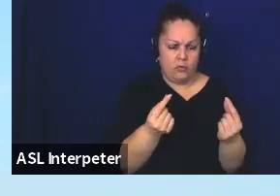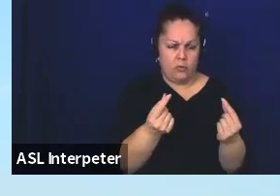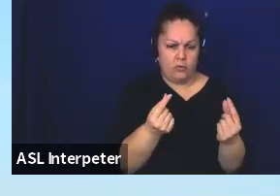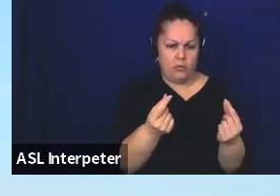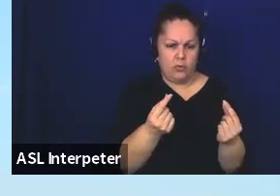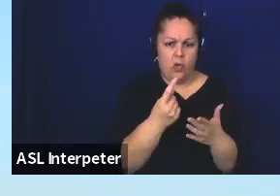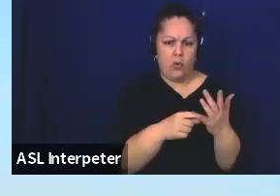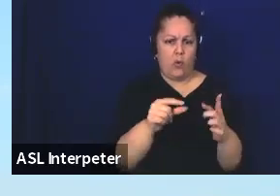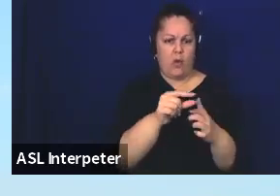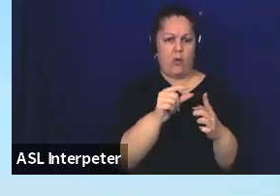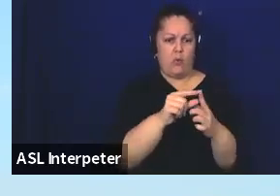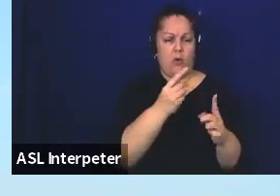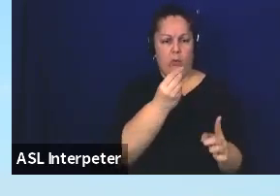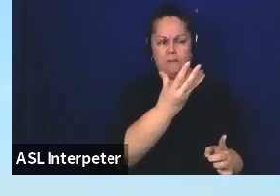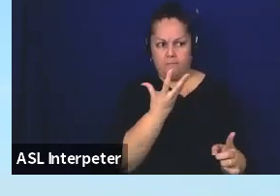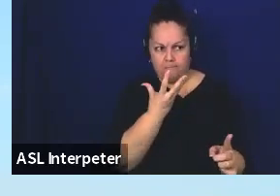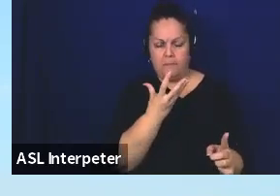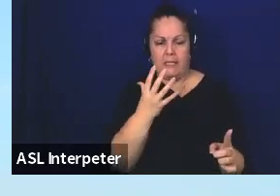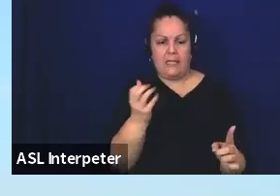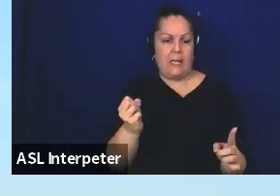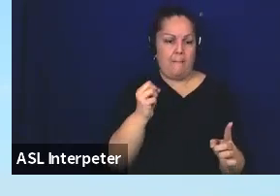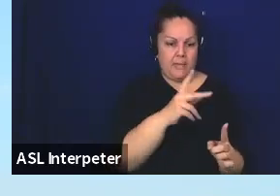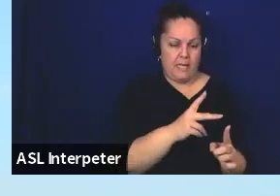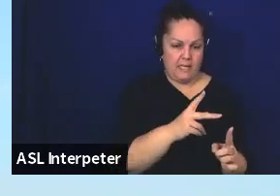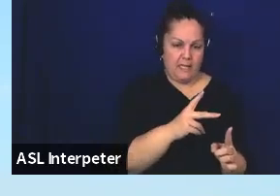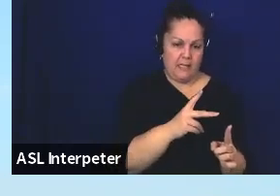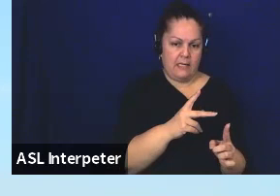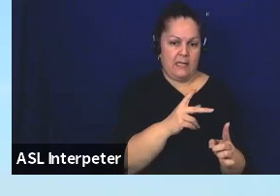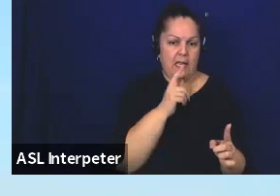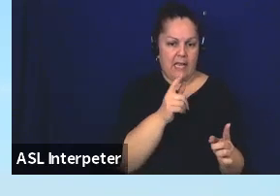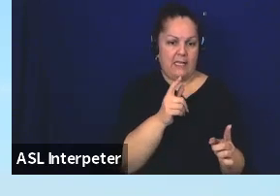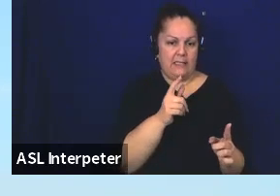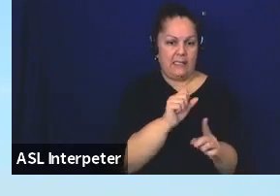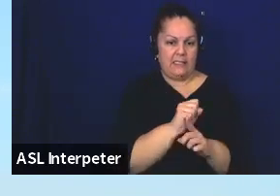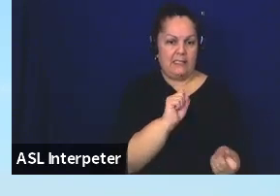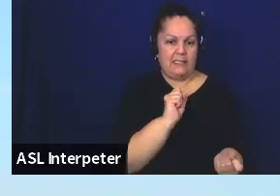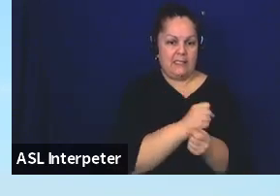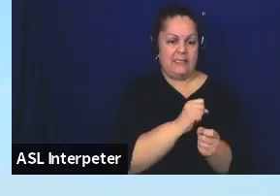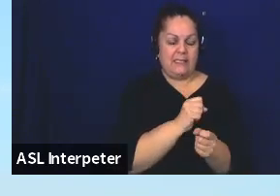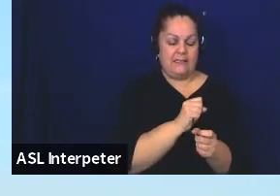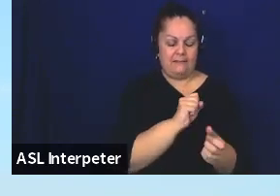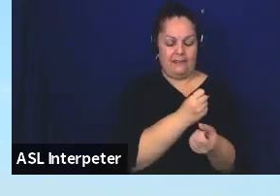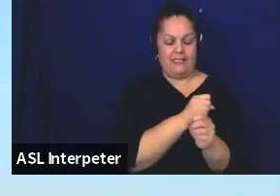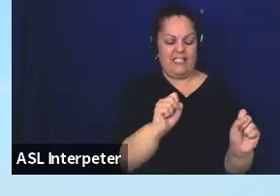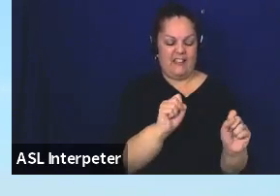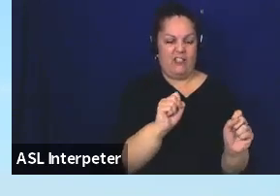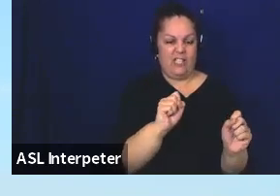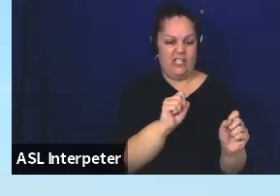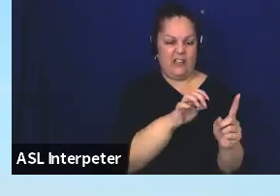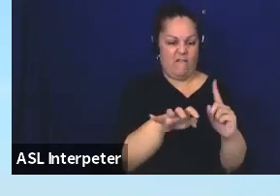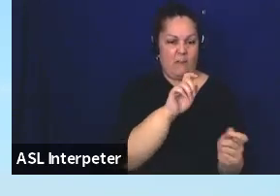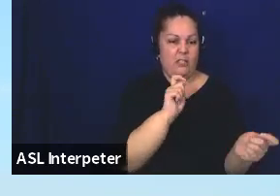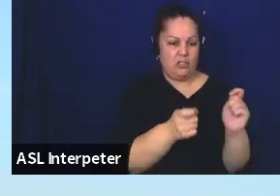what words are going to tell us that they're back and that the dynamics of safety have changed?